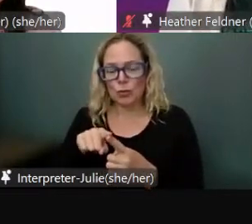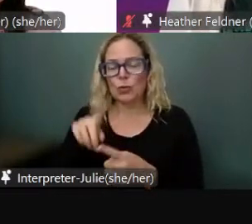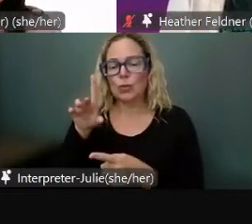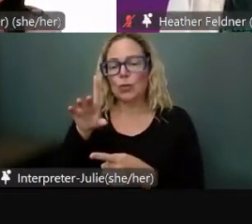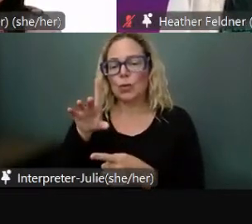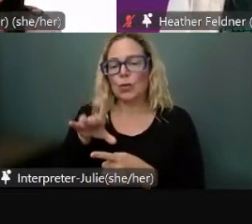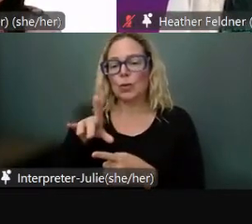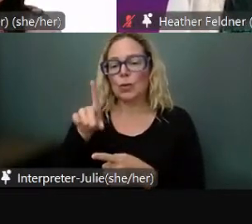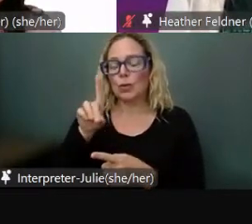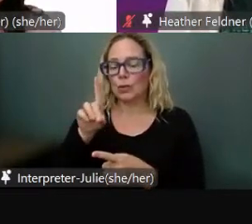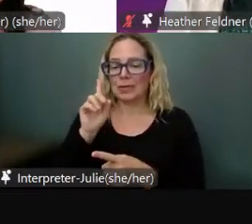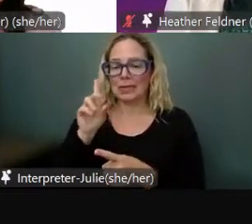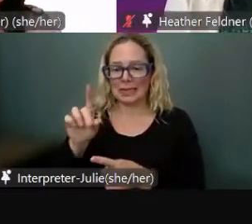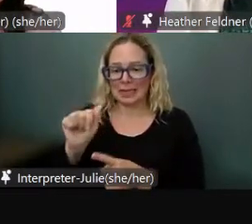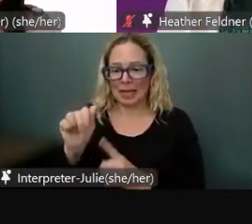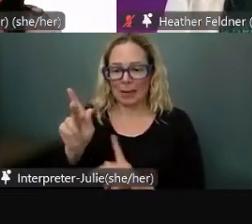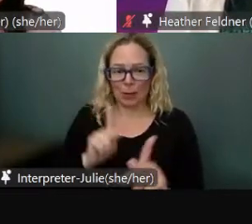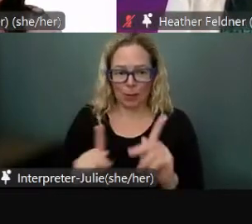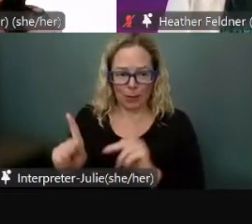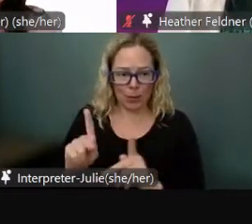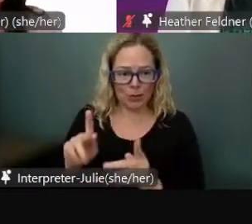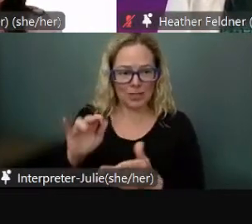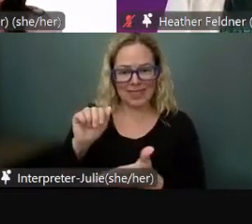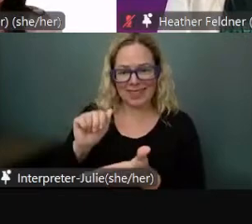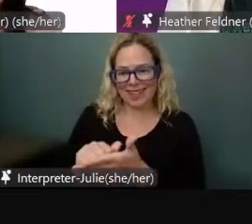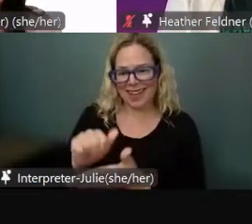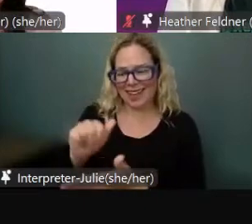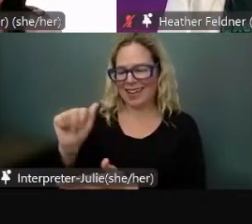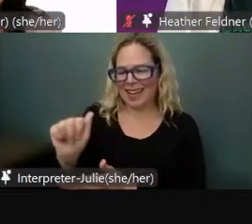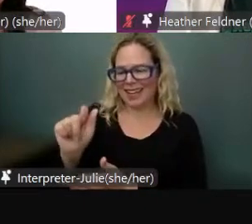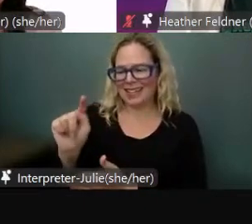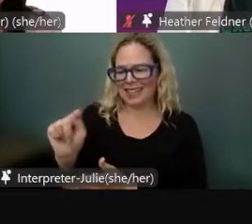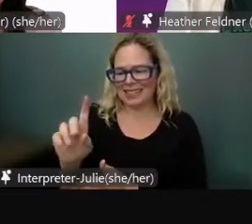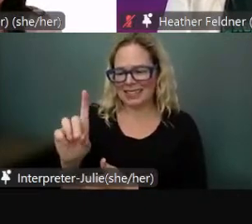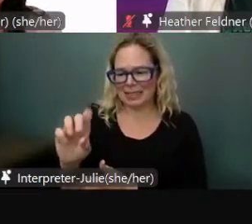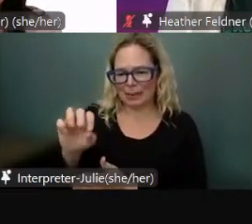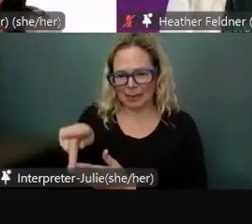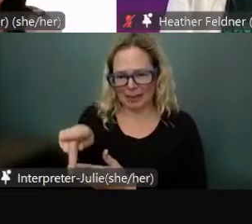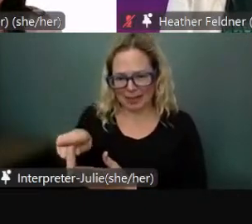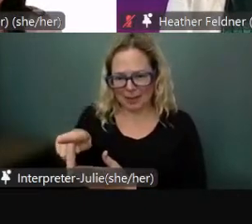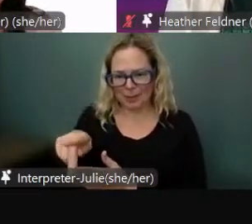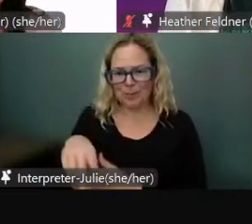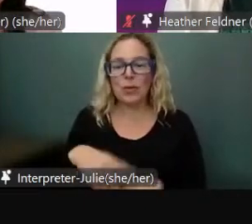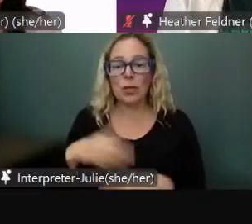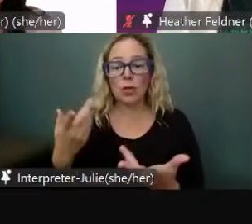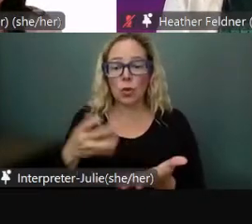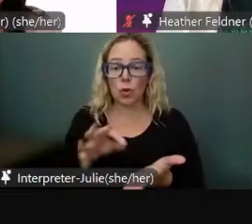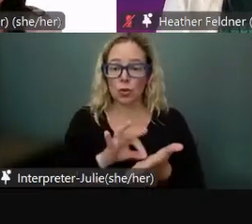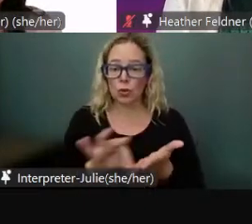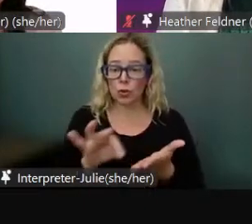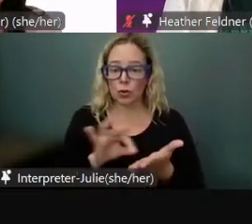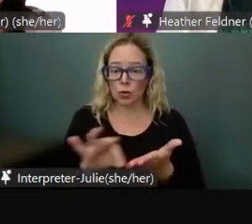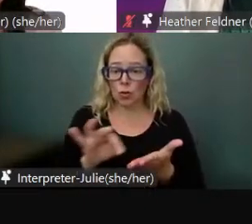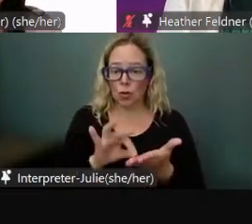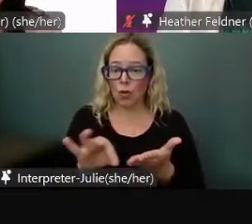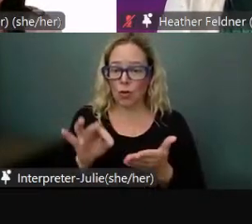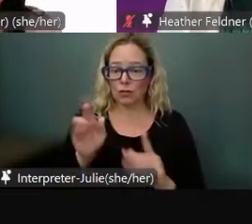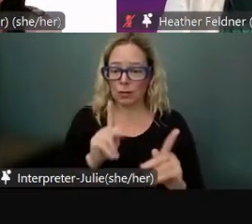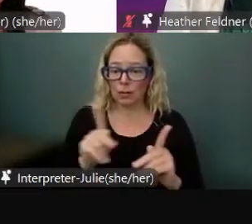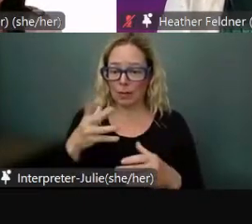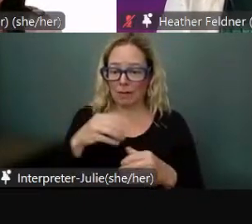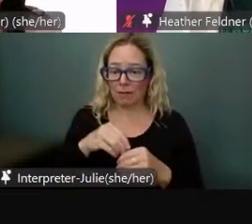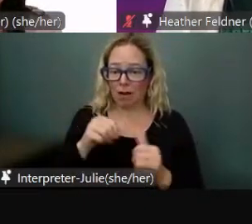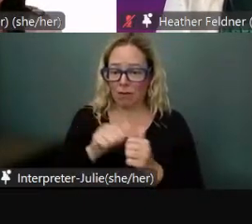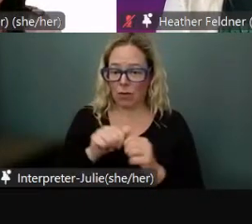of the 2-hour workshops, the first and the second course. So scores for workshop participants